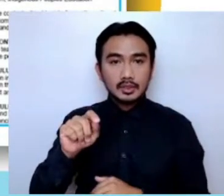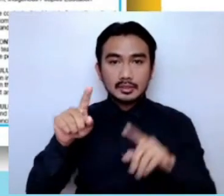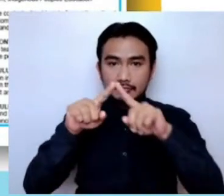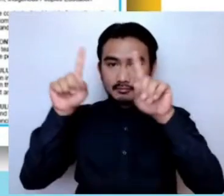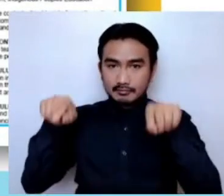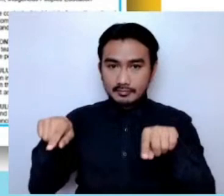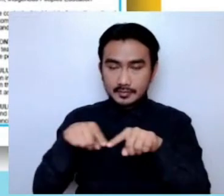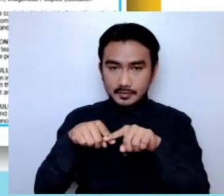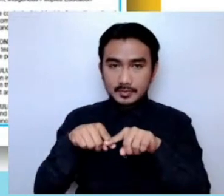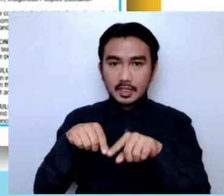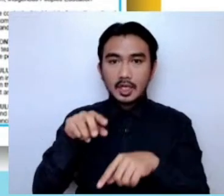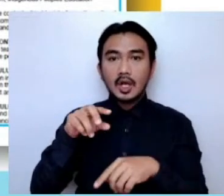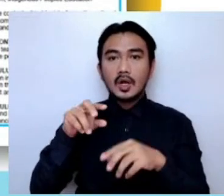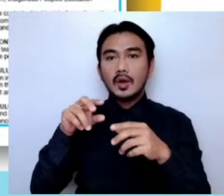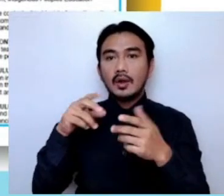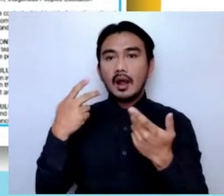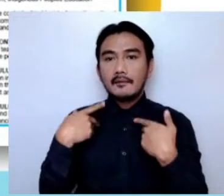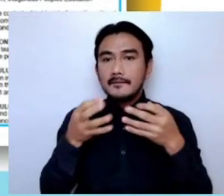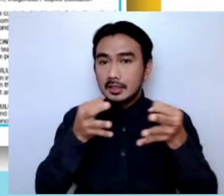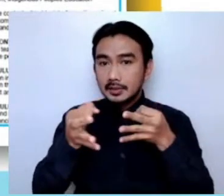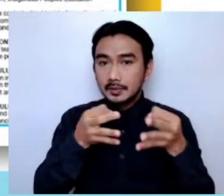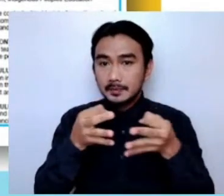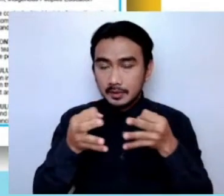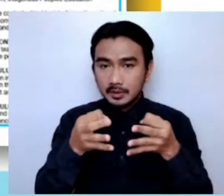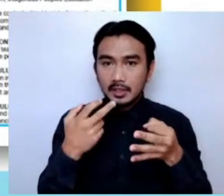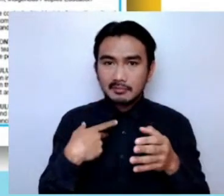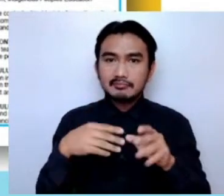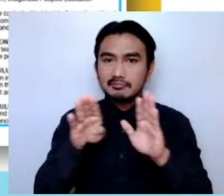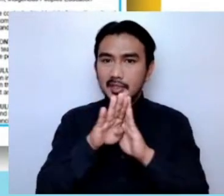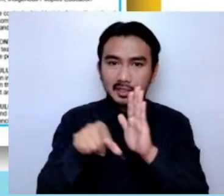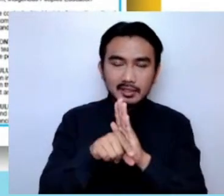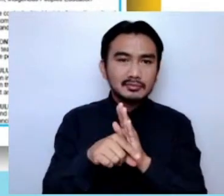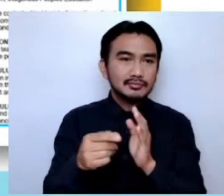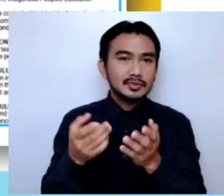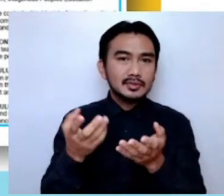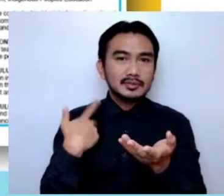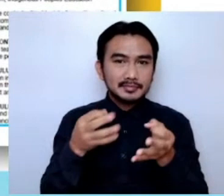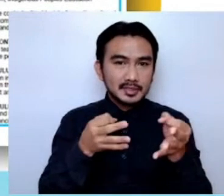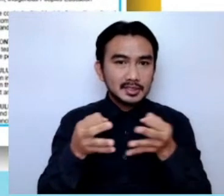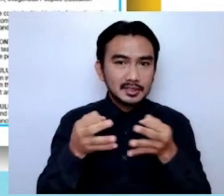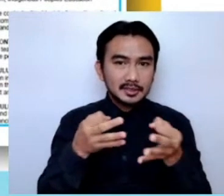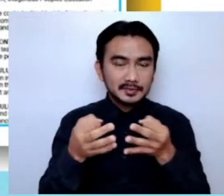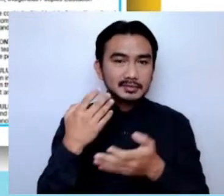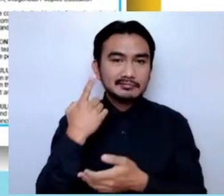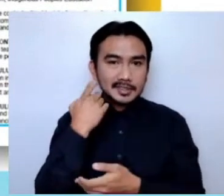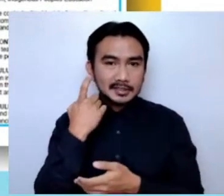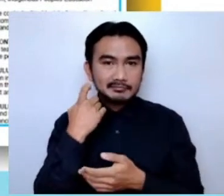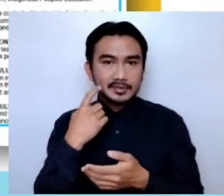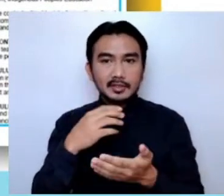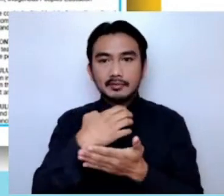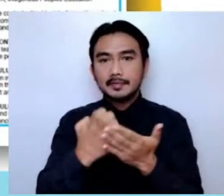was explained to you or briefly explained to you in your respective episodes for the regular teachers and the